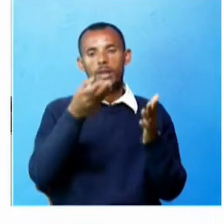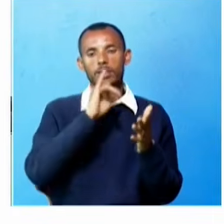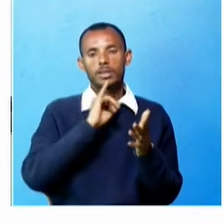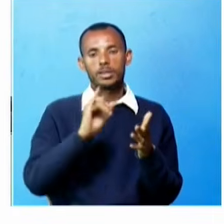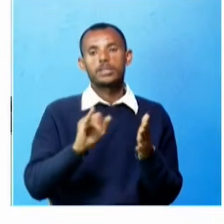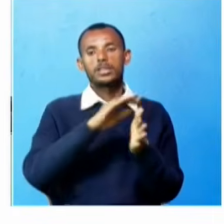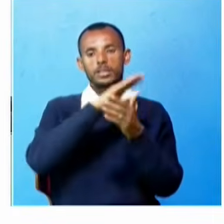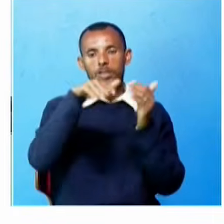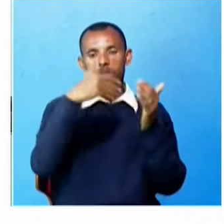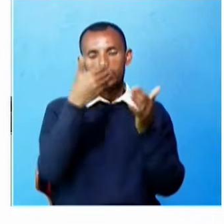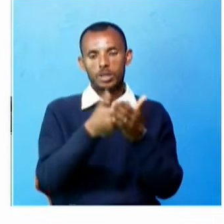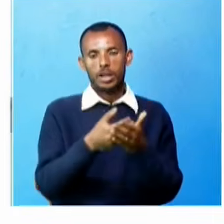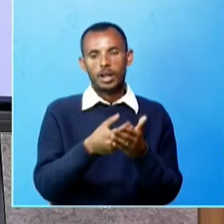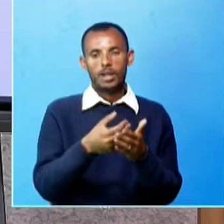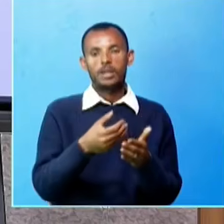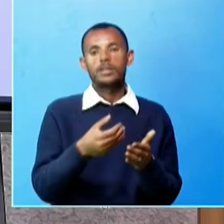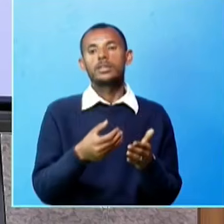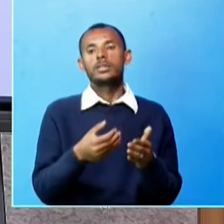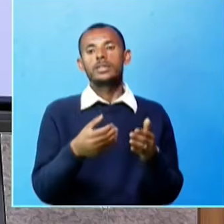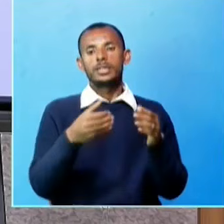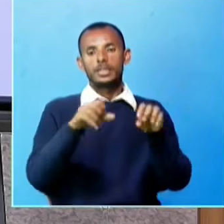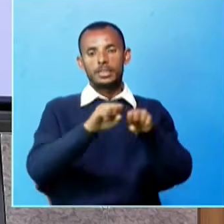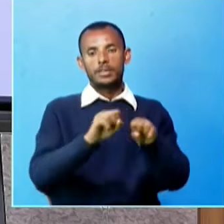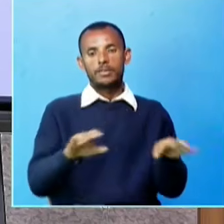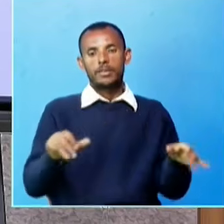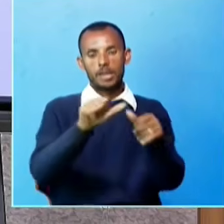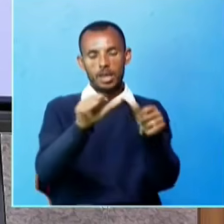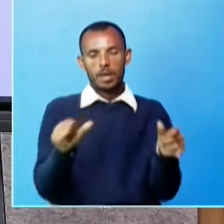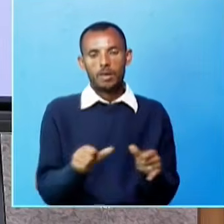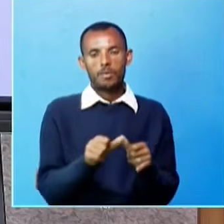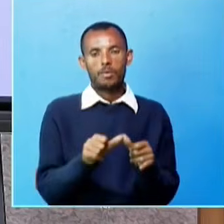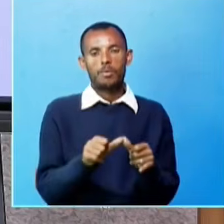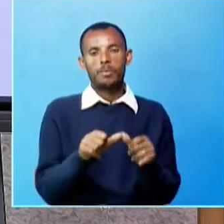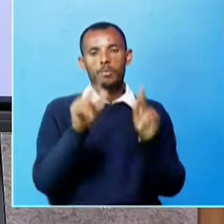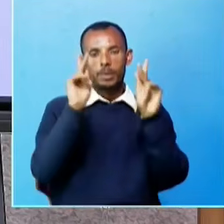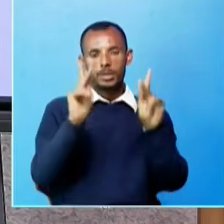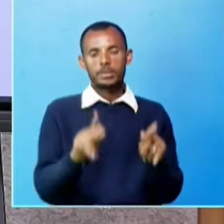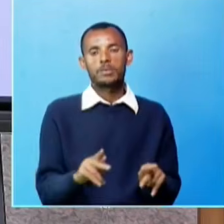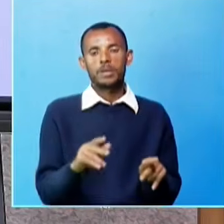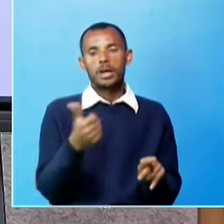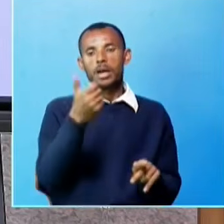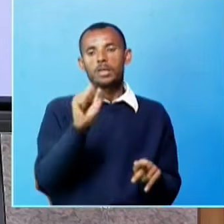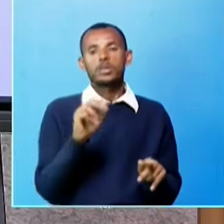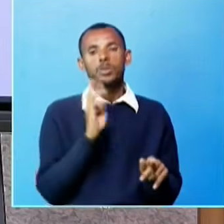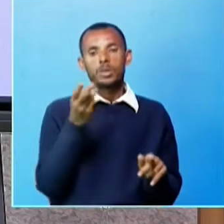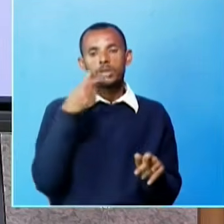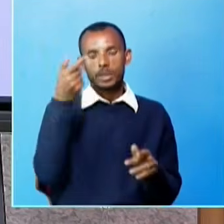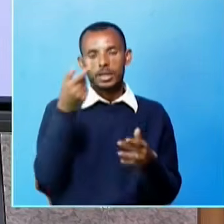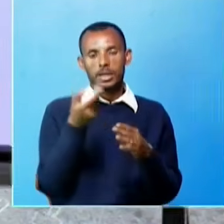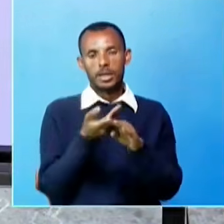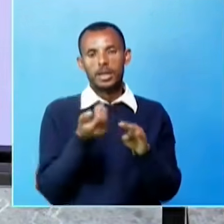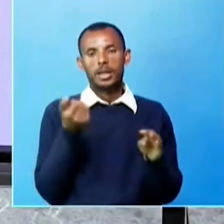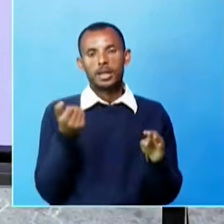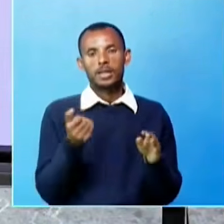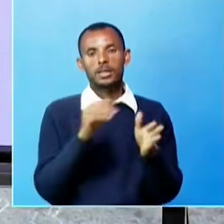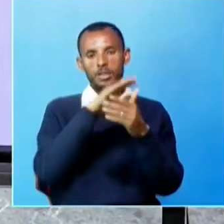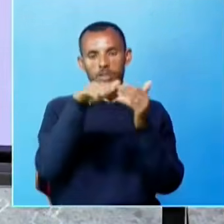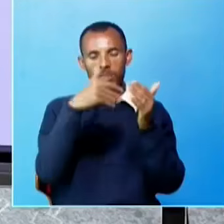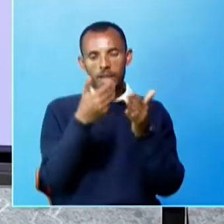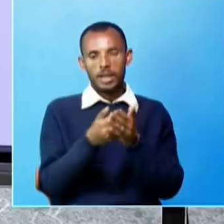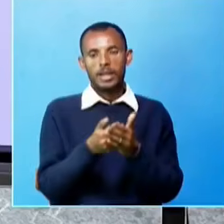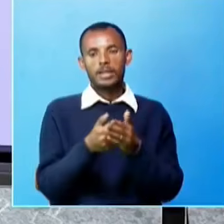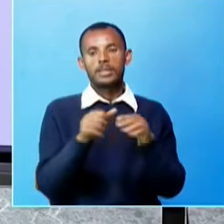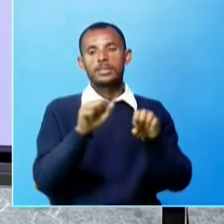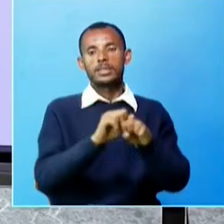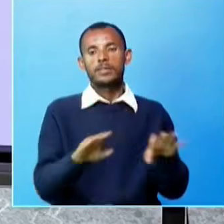the total surface area of a prism? As I have said earlier, the total surface area of